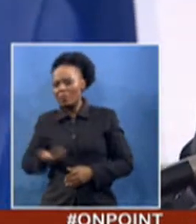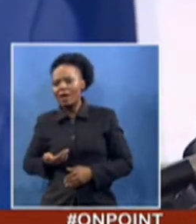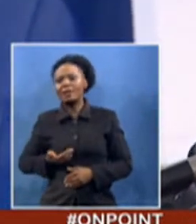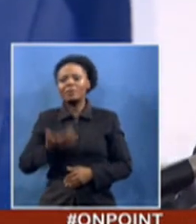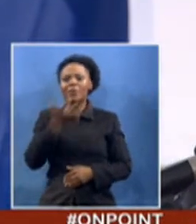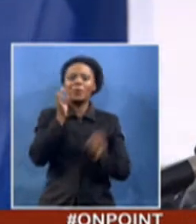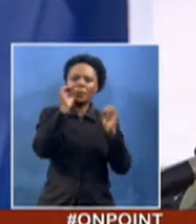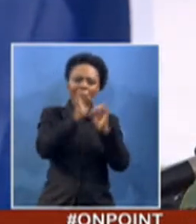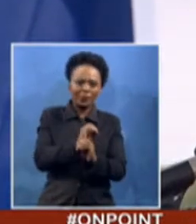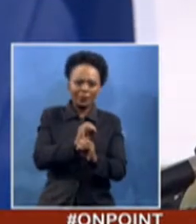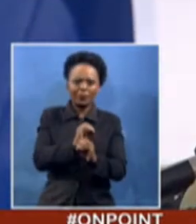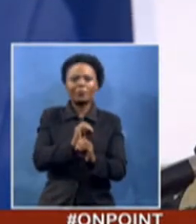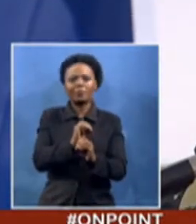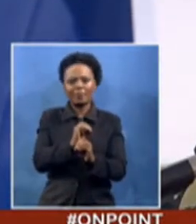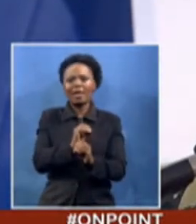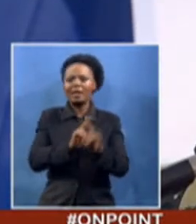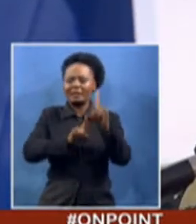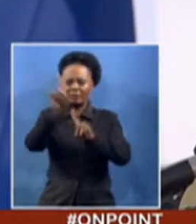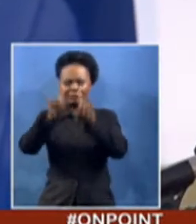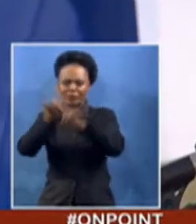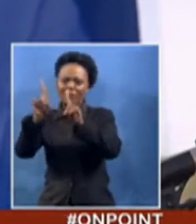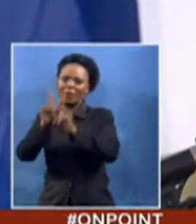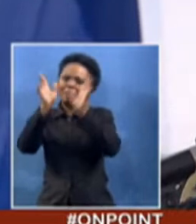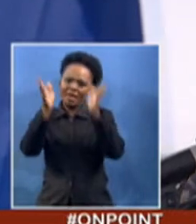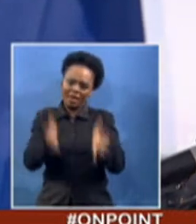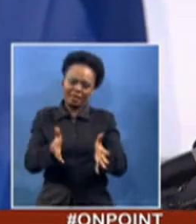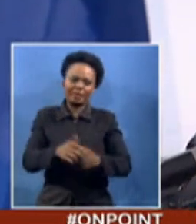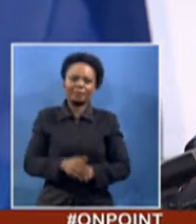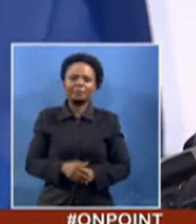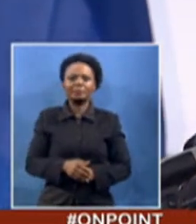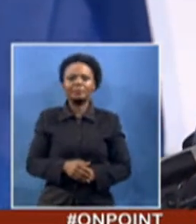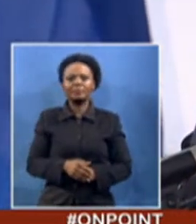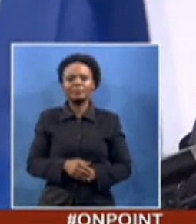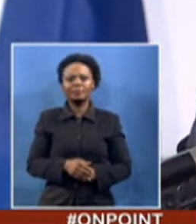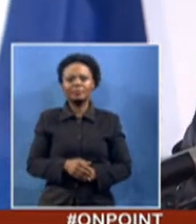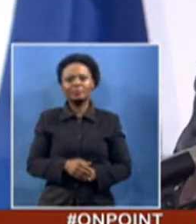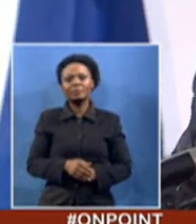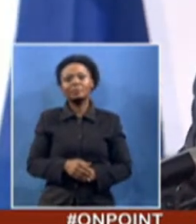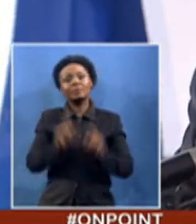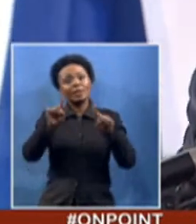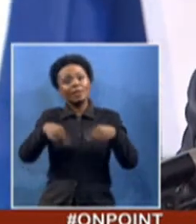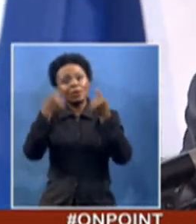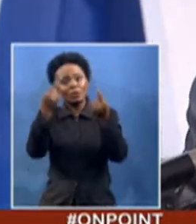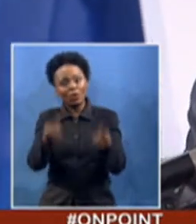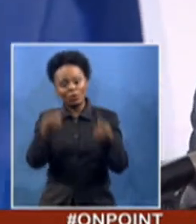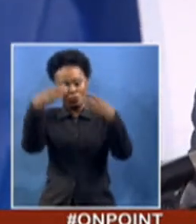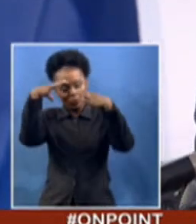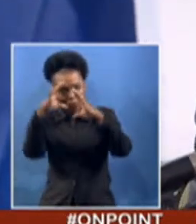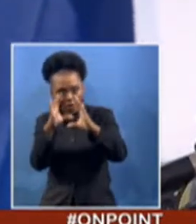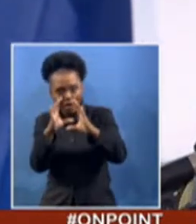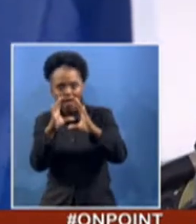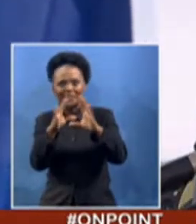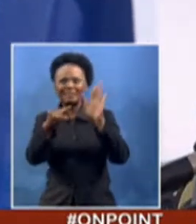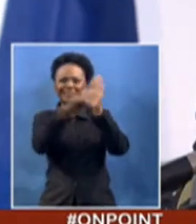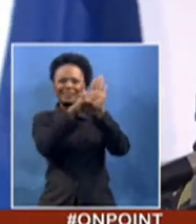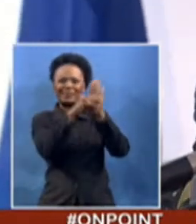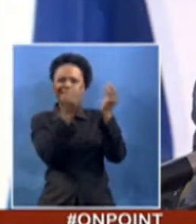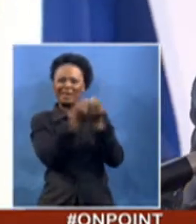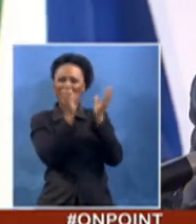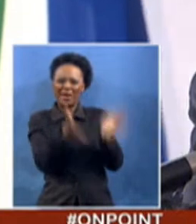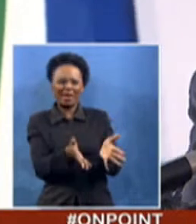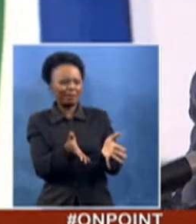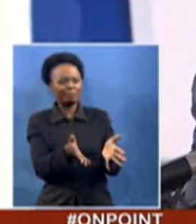us not give in to doubt and pessimism. Let us keep striving